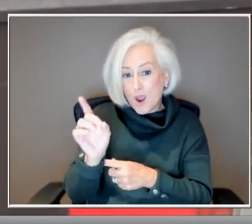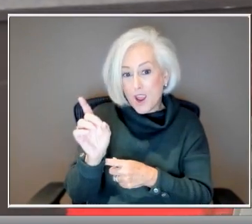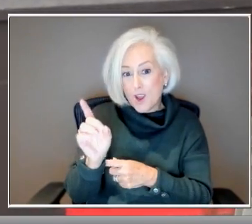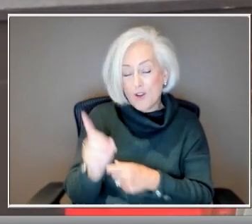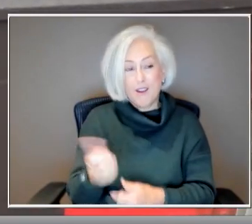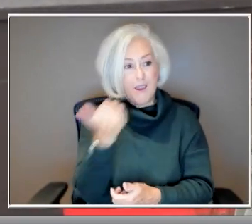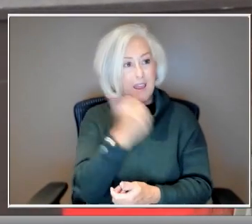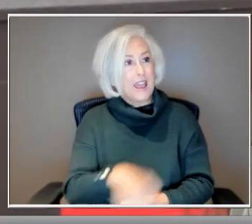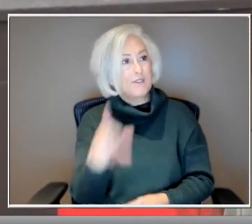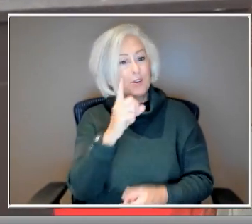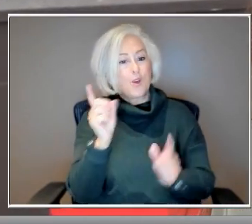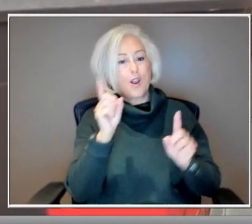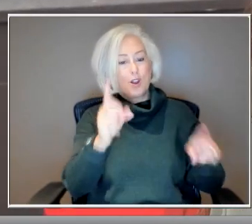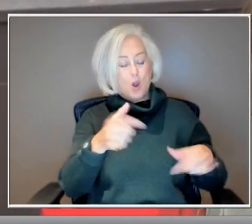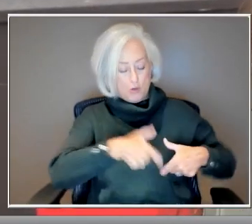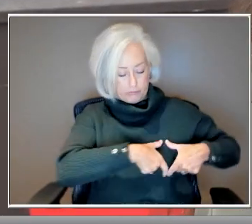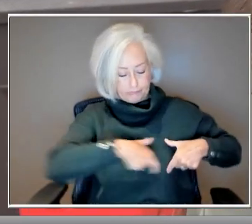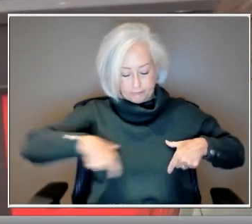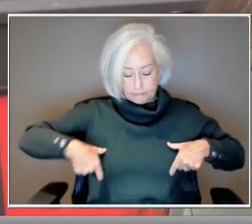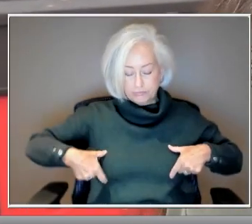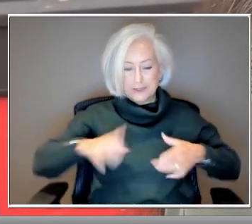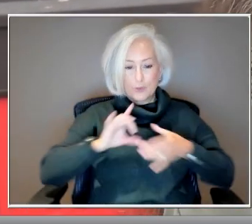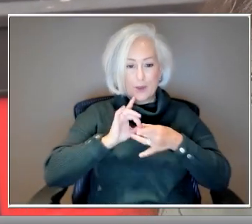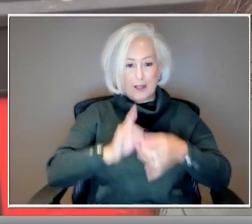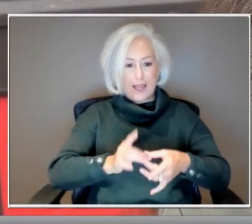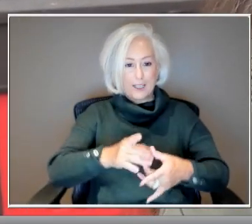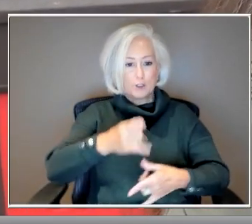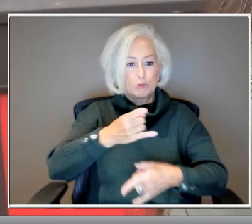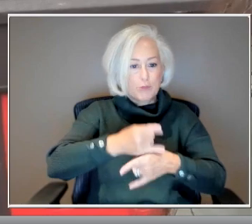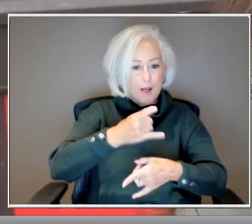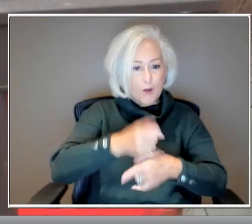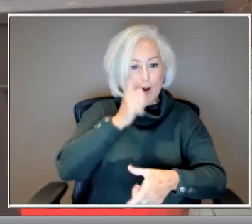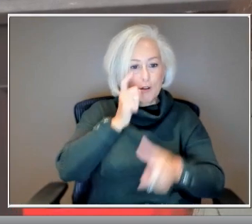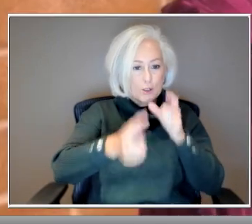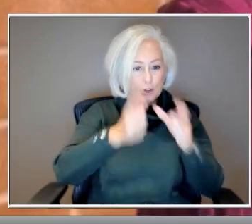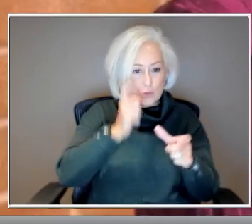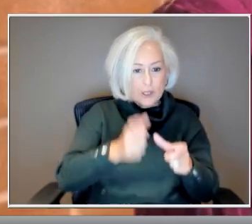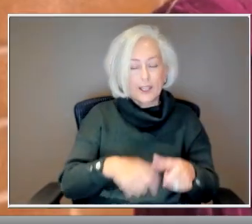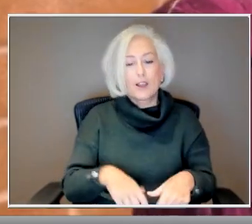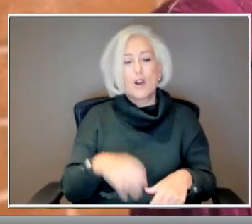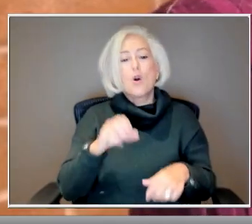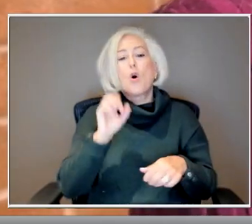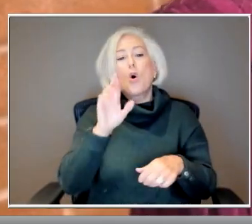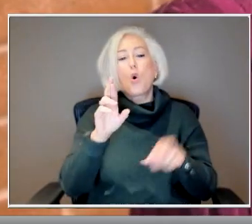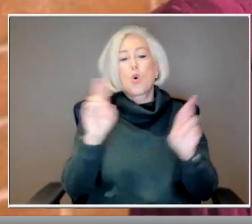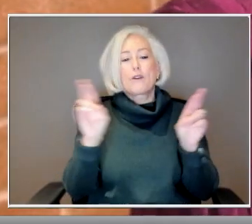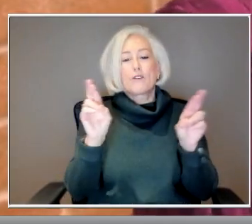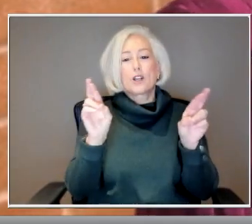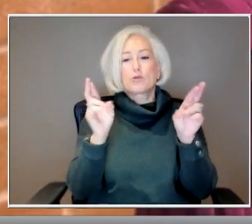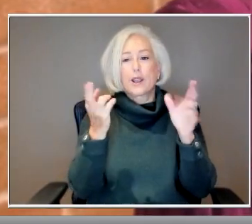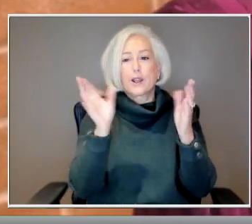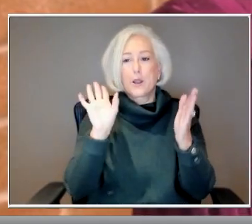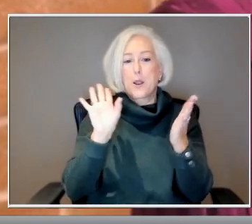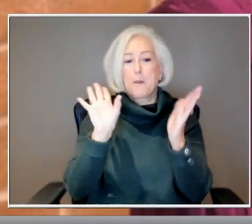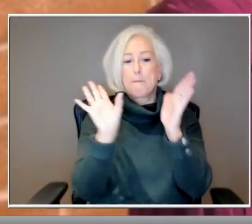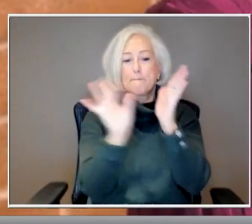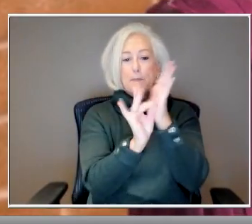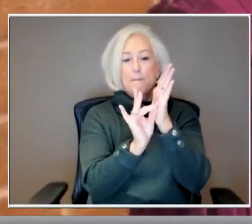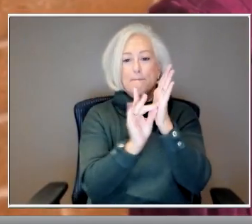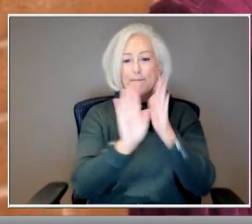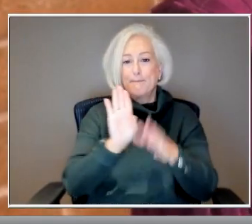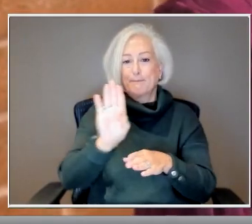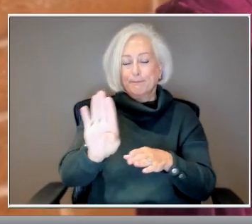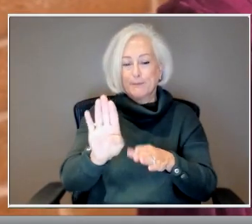a towel or a magnet or something with it on it. About drinking. I definitely think it's become so normalized